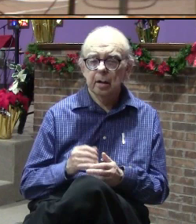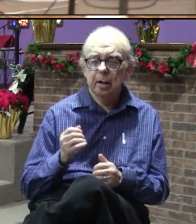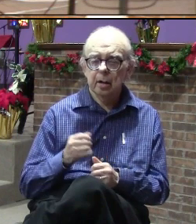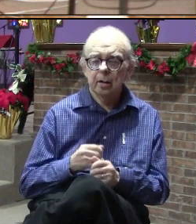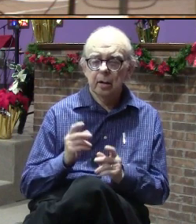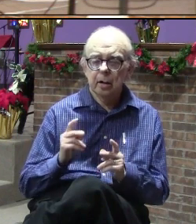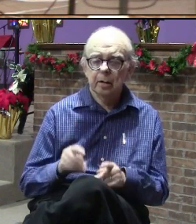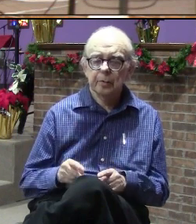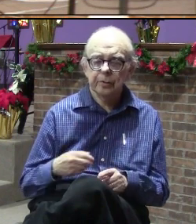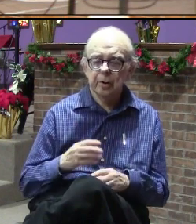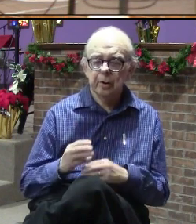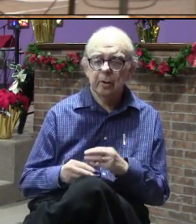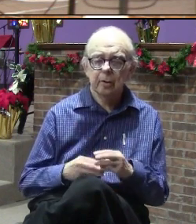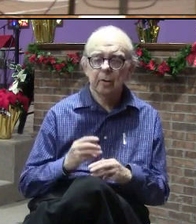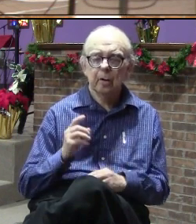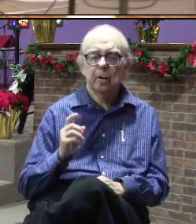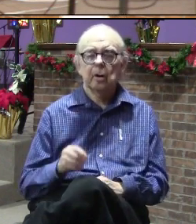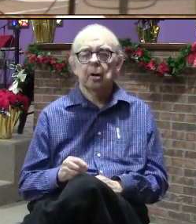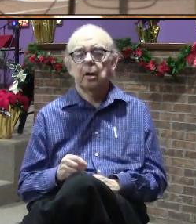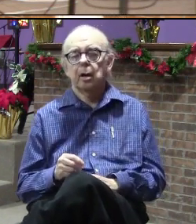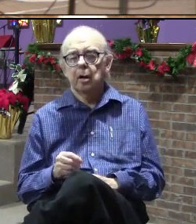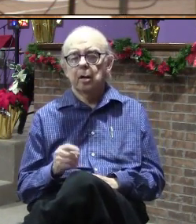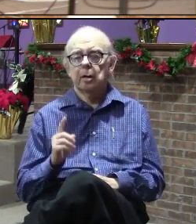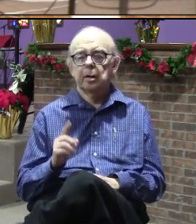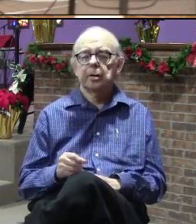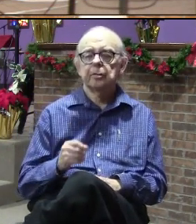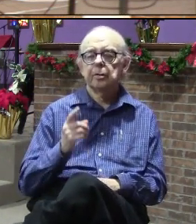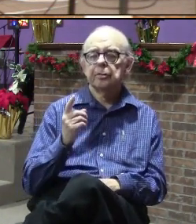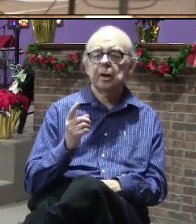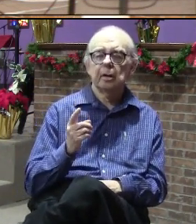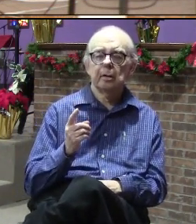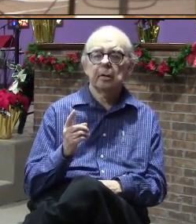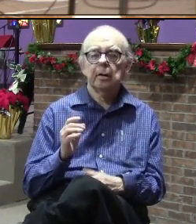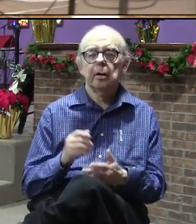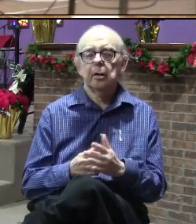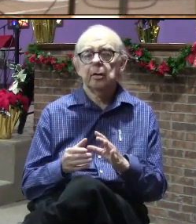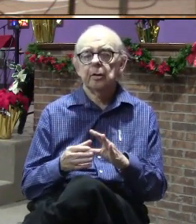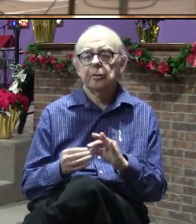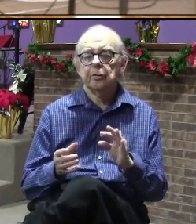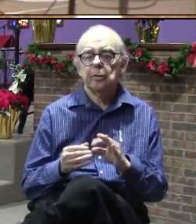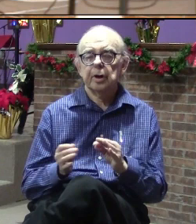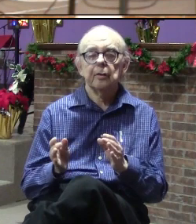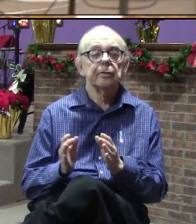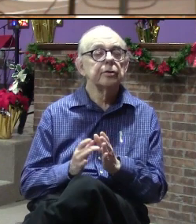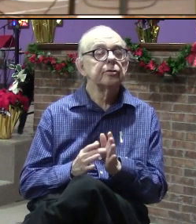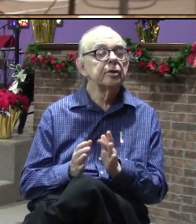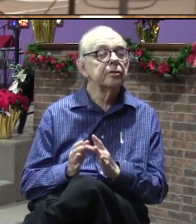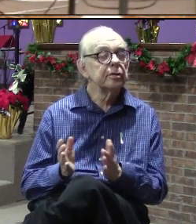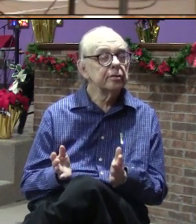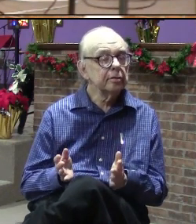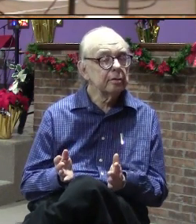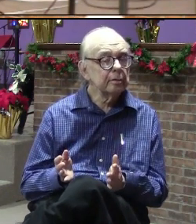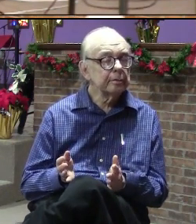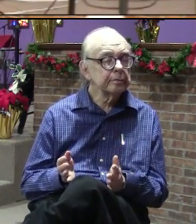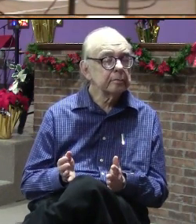Everybody in the world needs to understand the story of Jesus.